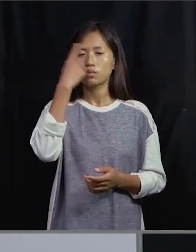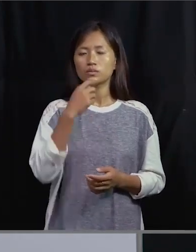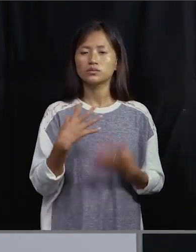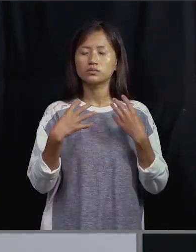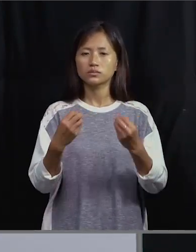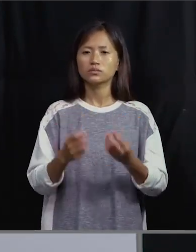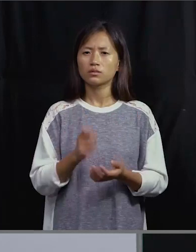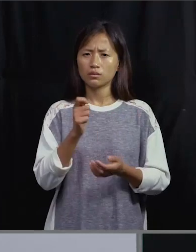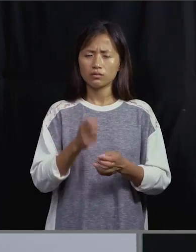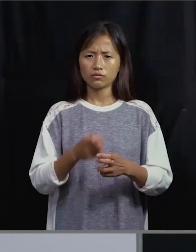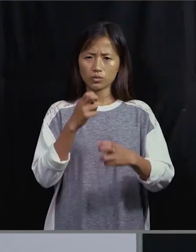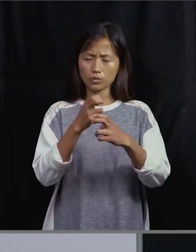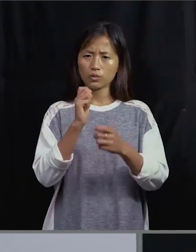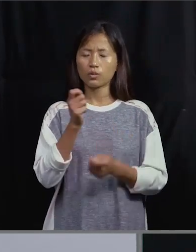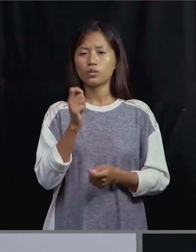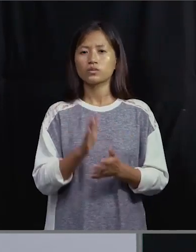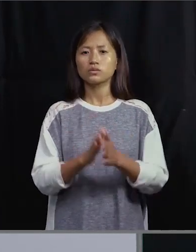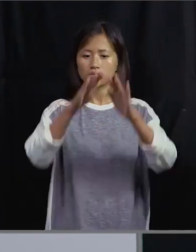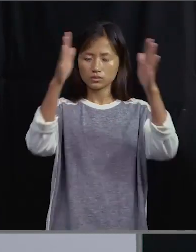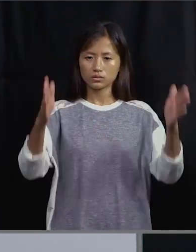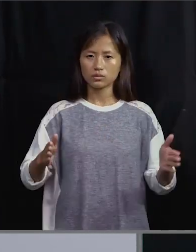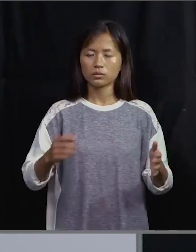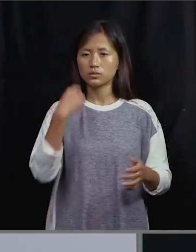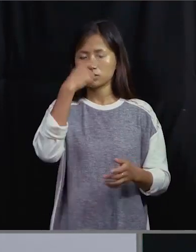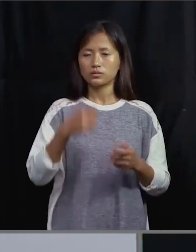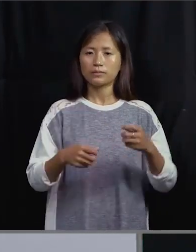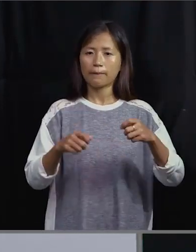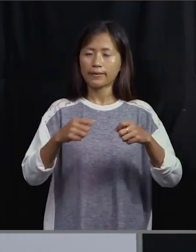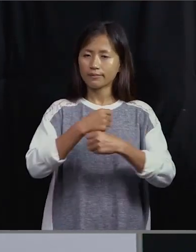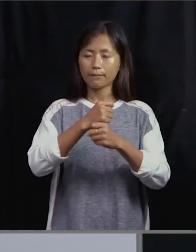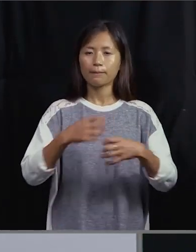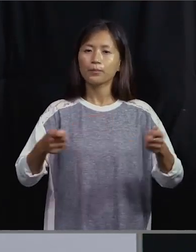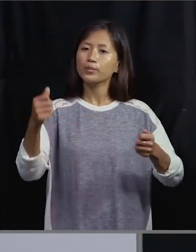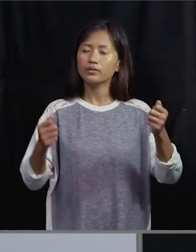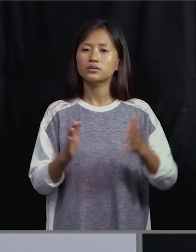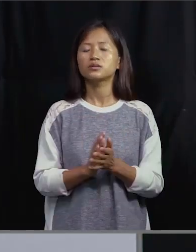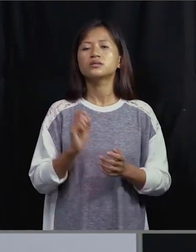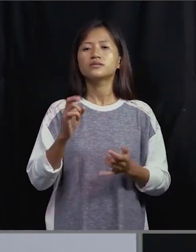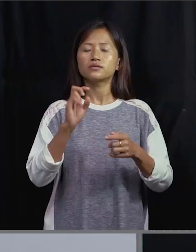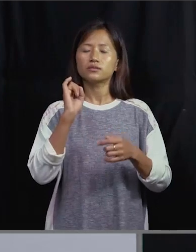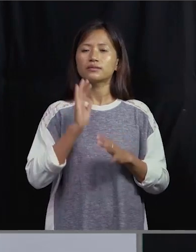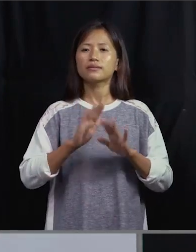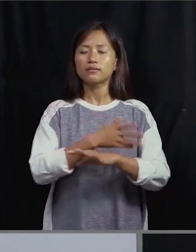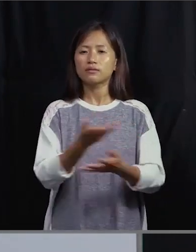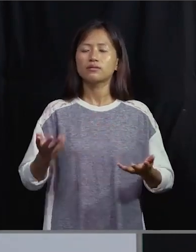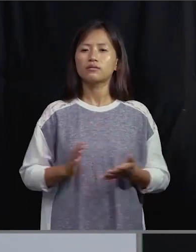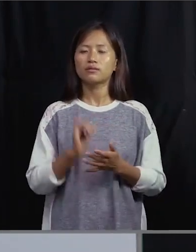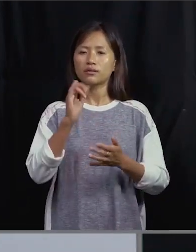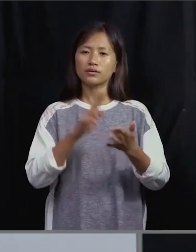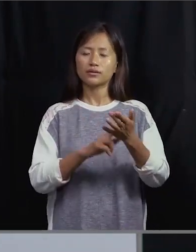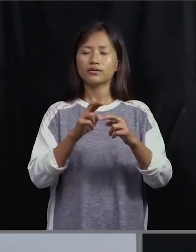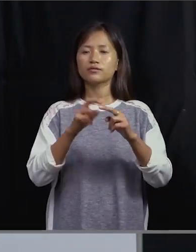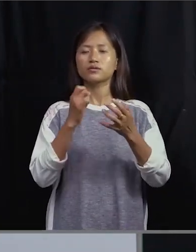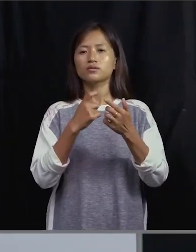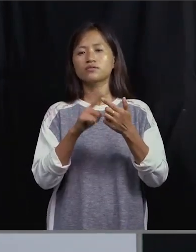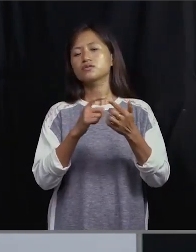not need, you know, this watch, and therefore this watch is an inferior good for him. Getting the point or not? So the good